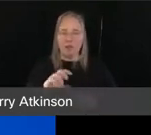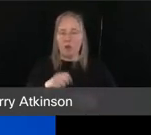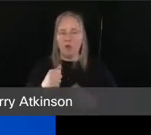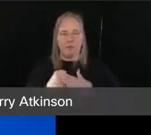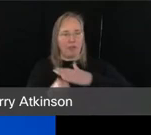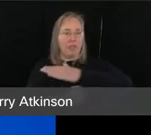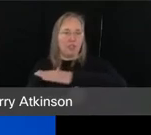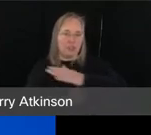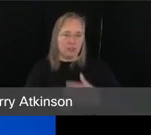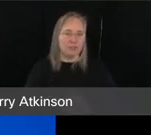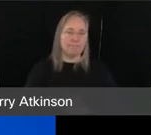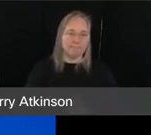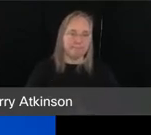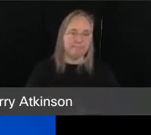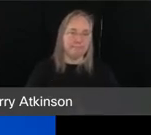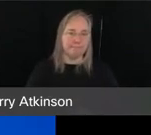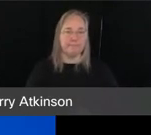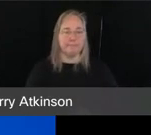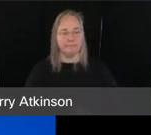foundations.